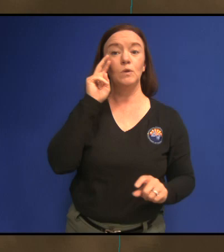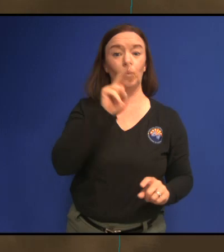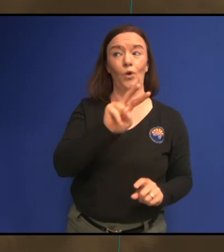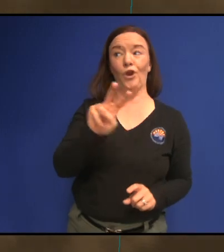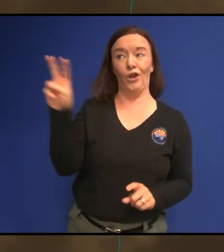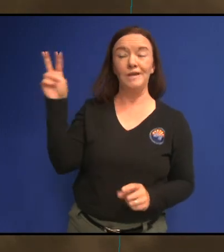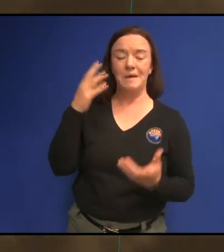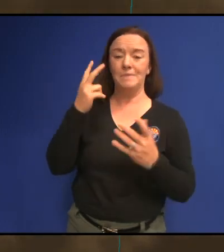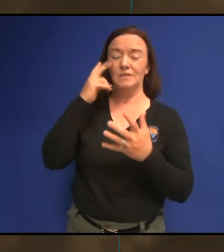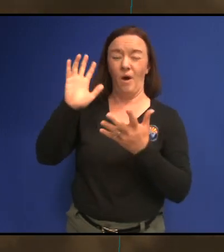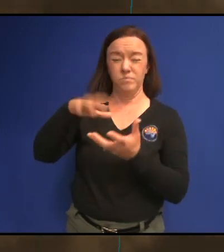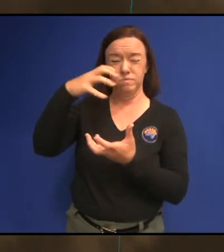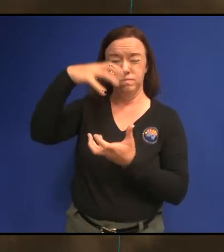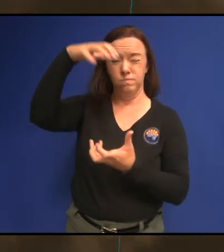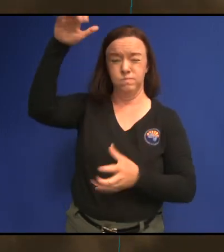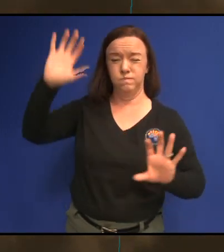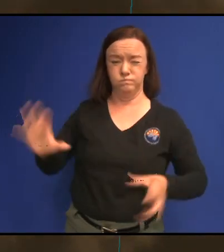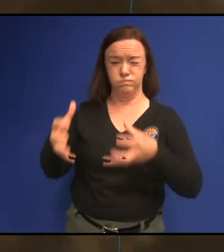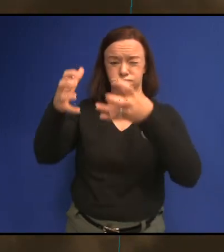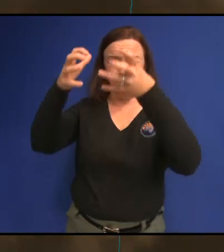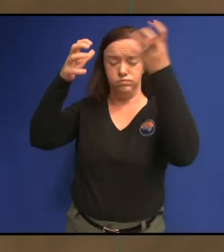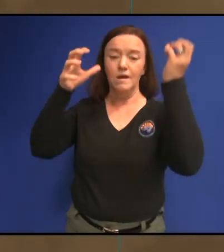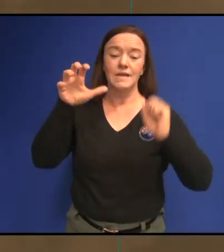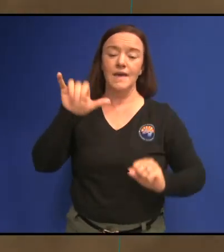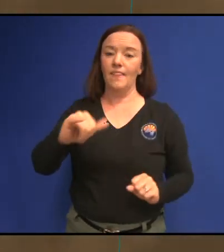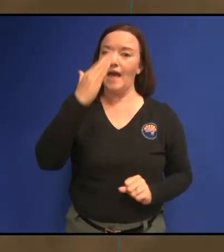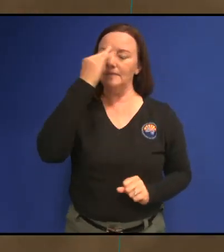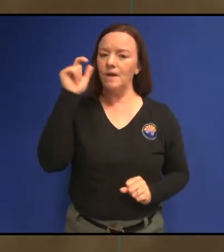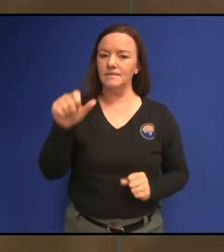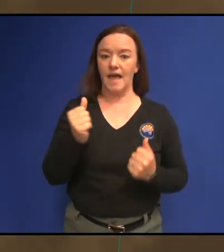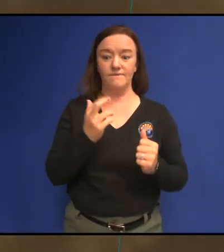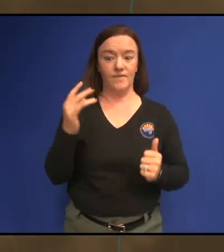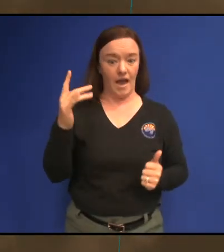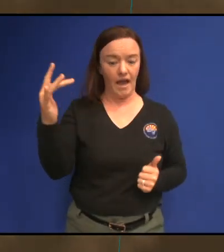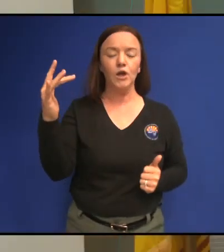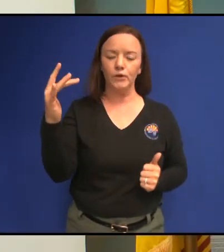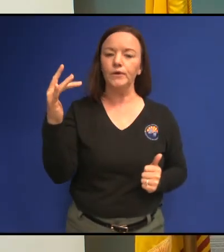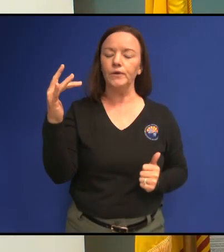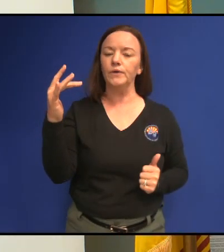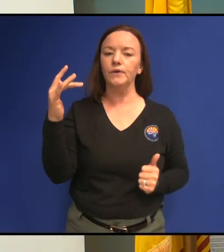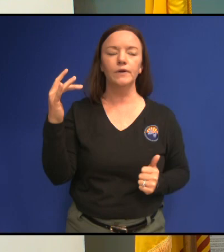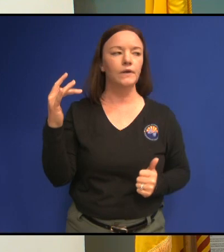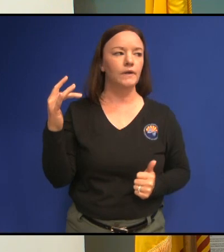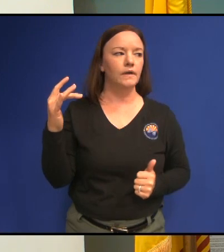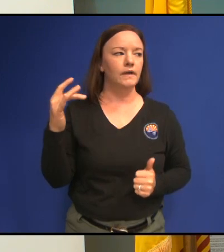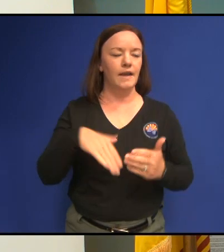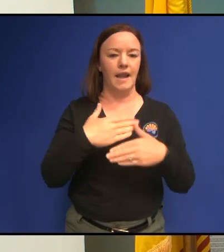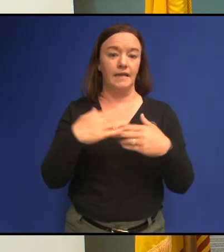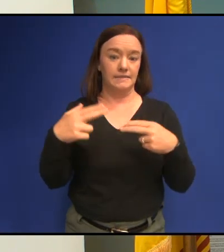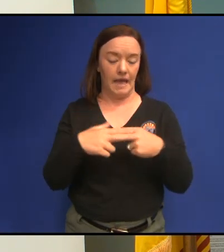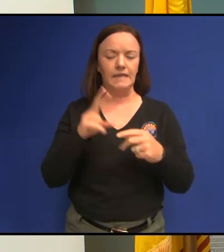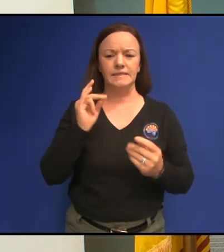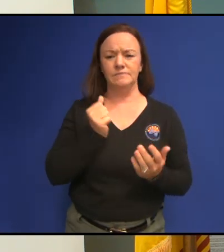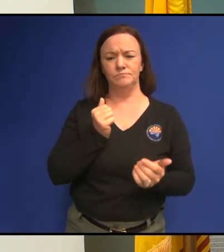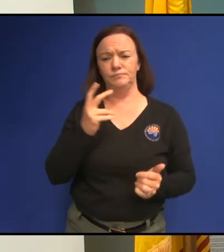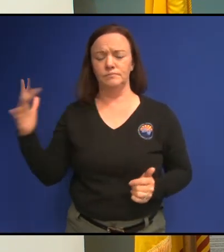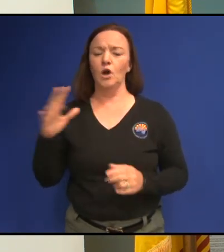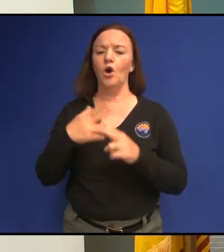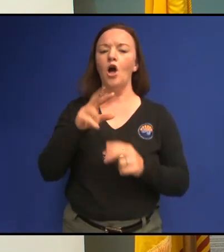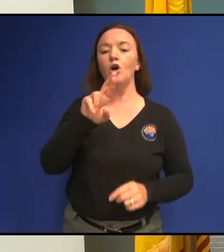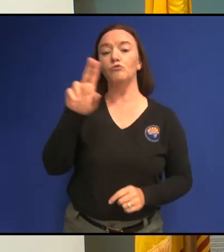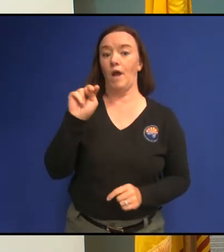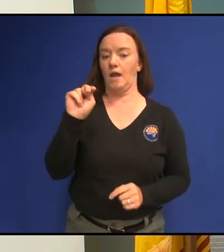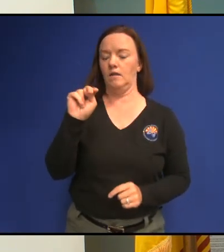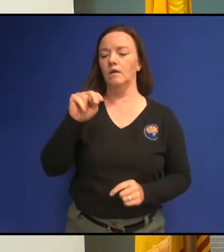smoke being put up in the air. And that's because that fire right there, we'll go to the next slide here, took a pretty good run up